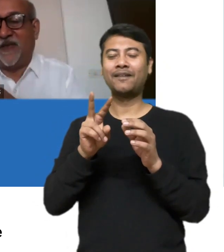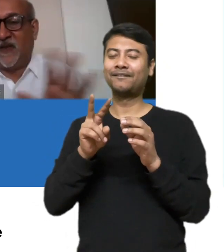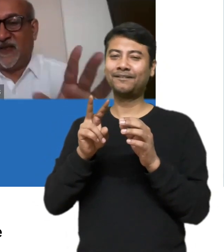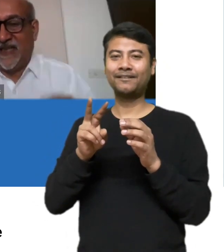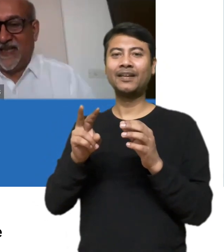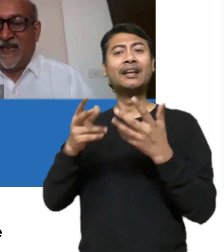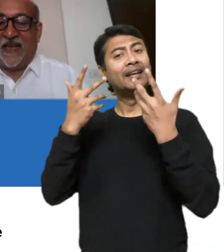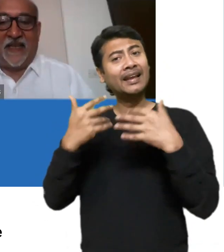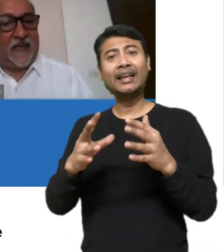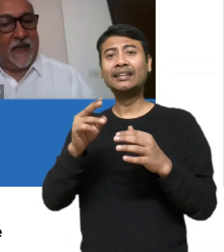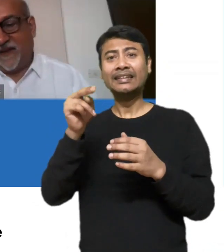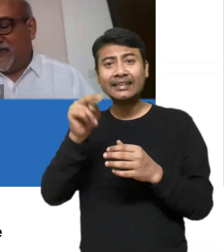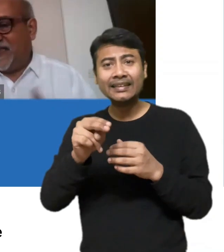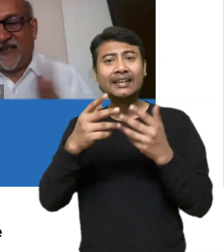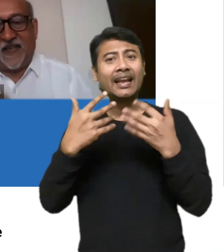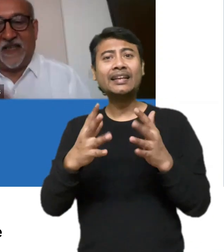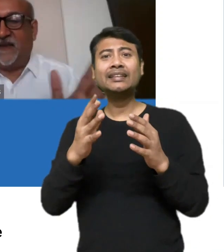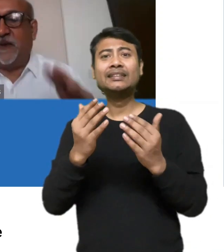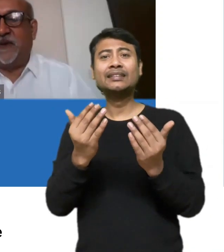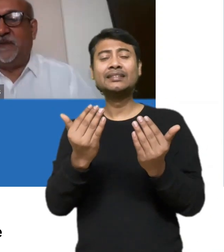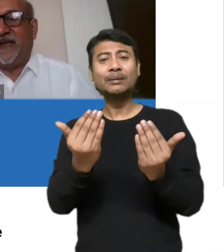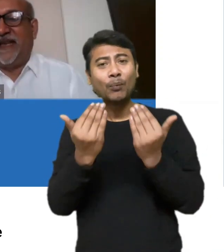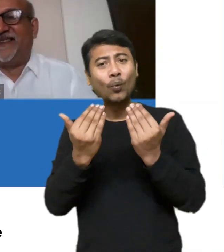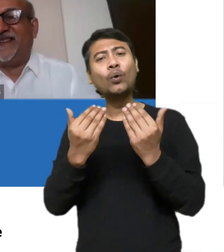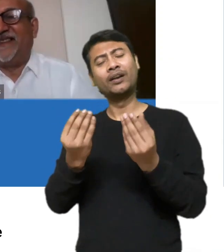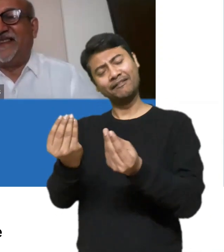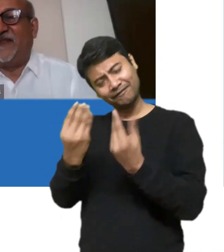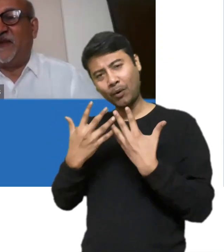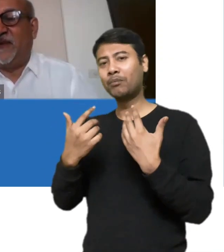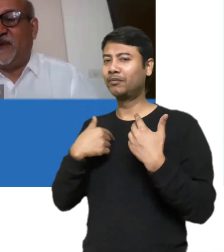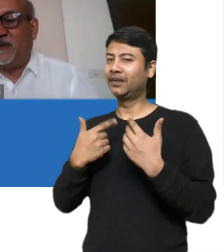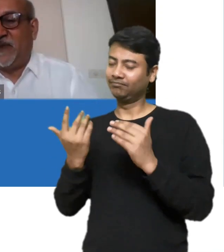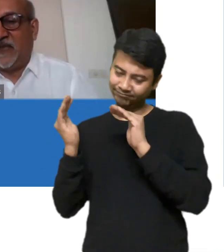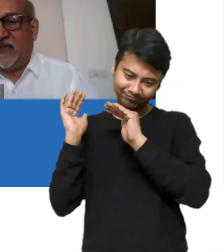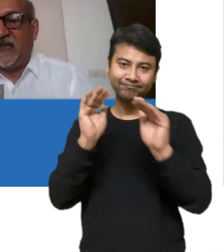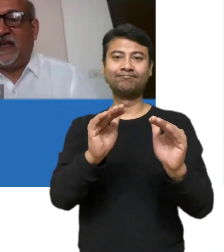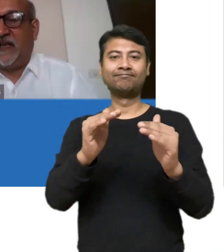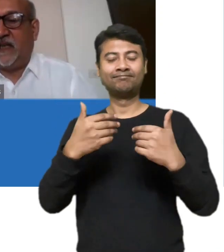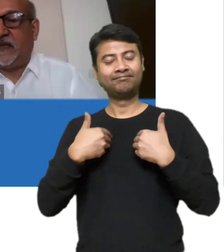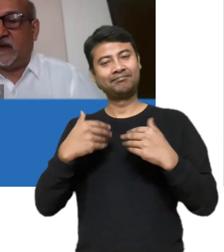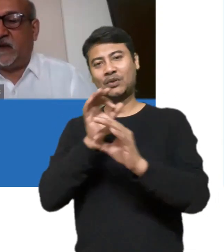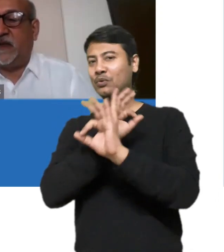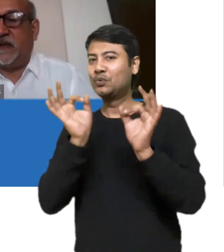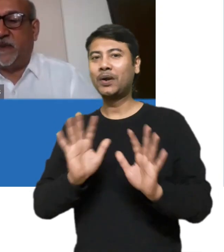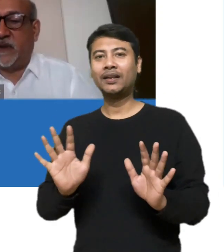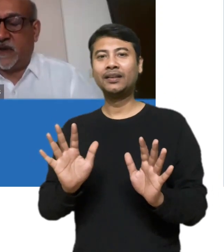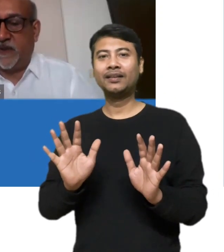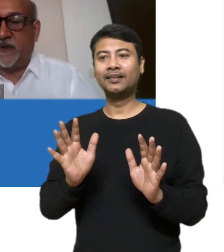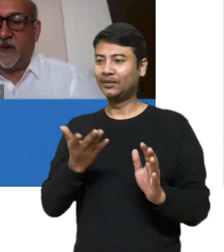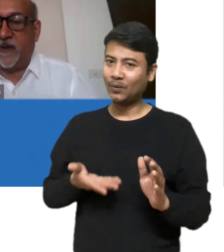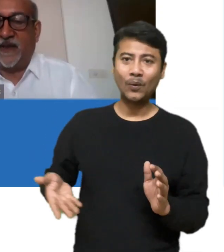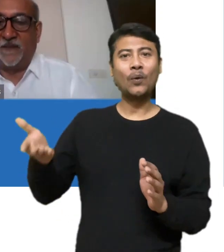us. Yeah, because yeah, just tell us and we will be there. Yes. We will certainly get all these people to come and join.